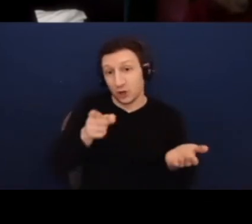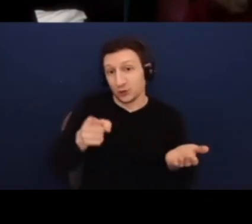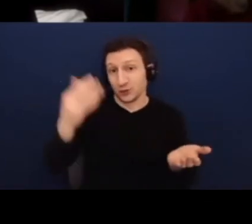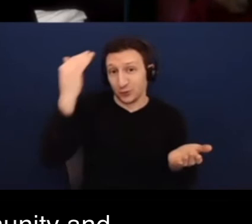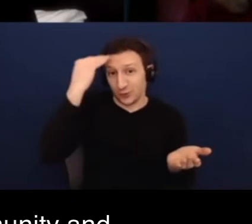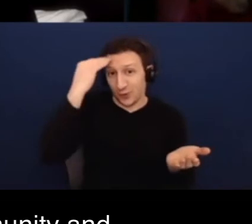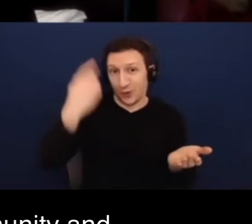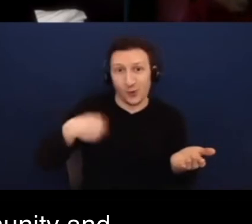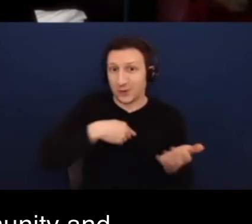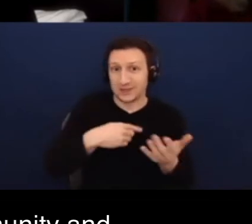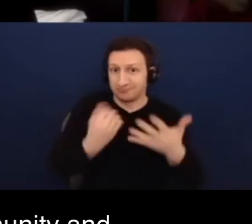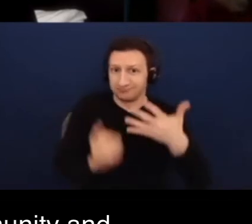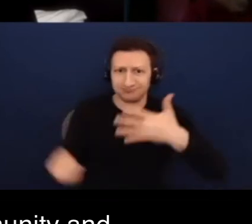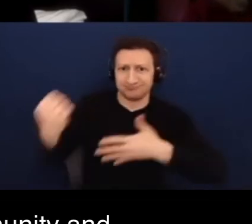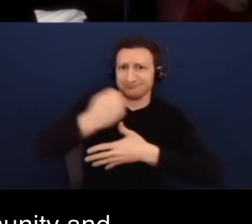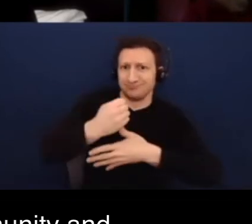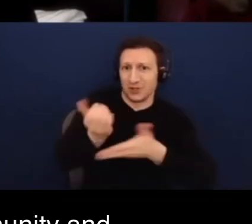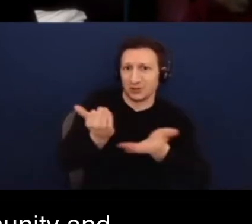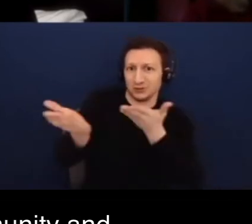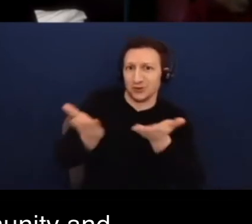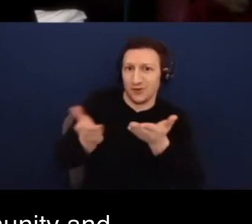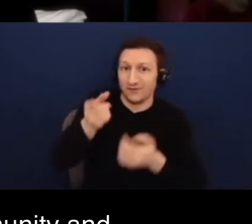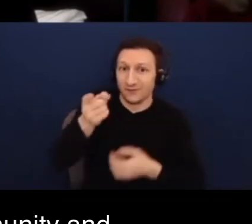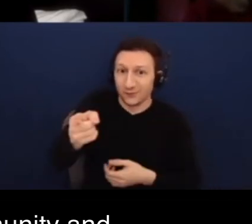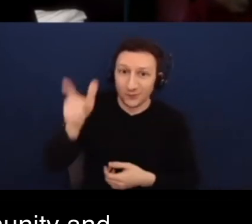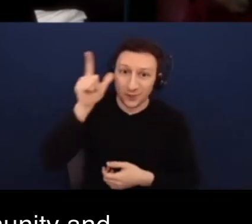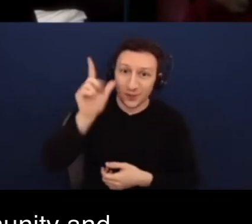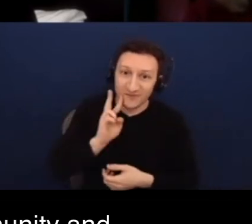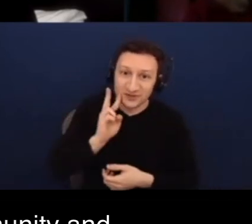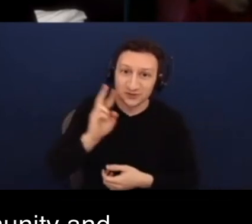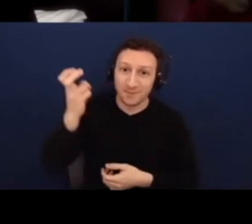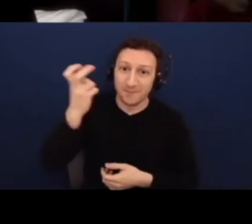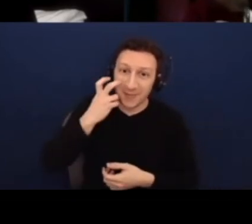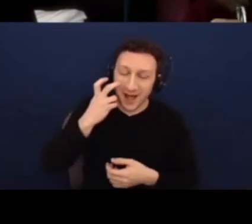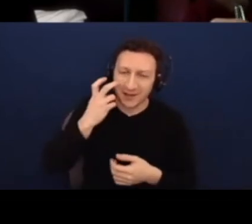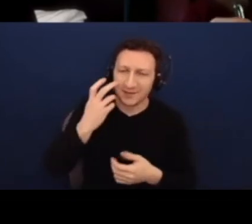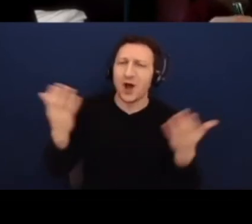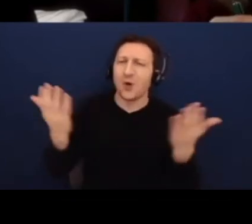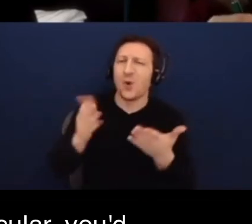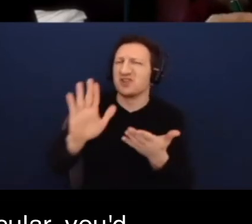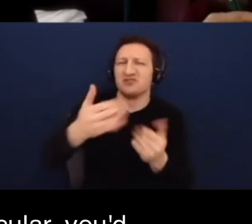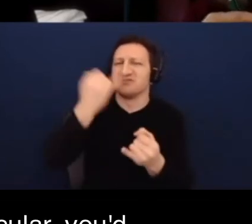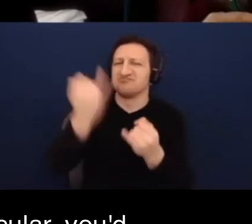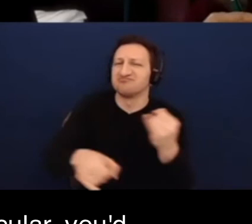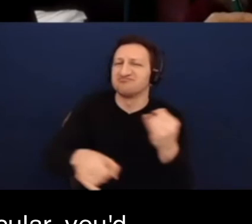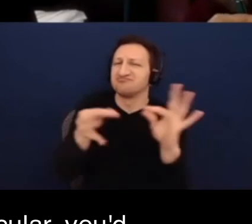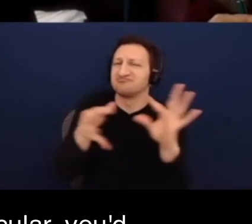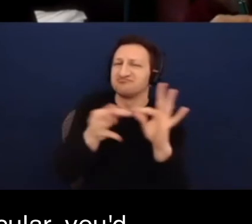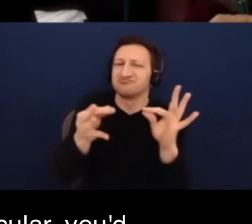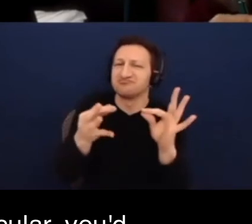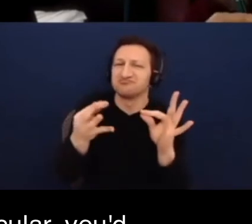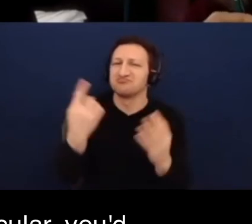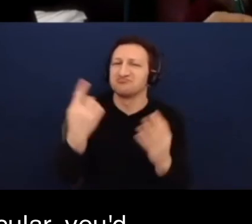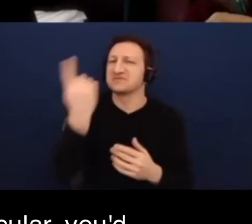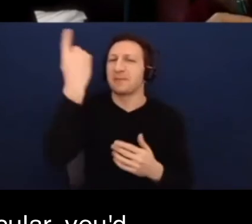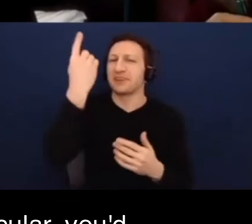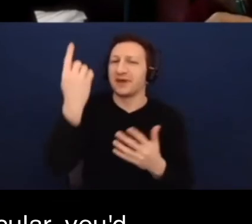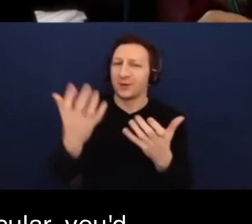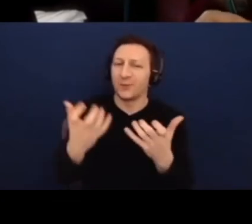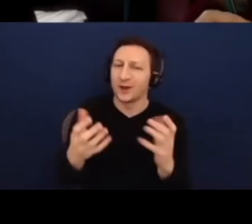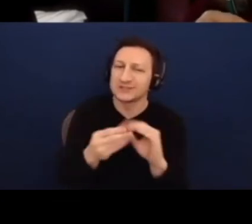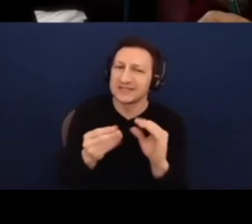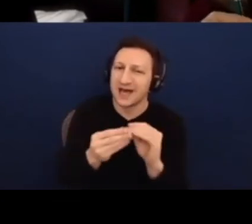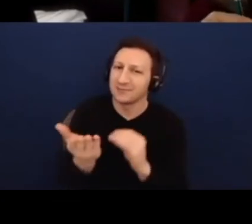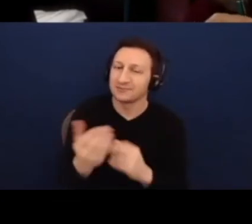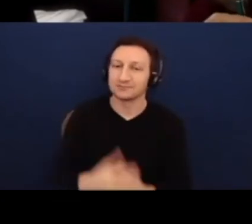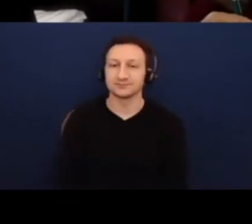to serve you and your community, and we're doing our best. What would you like to say? Anything in particular? Or would you like to comment on anything?